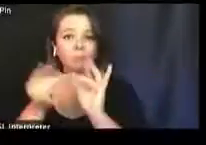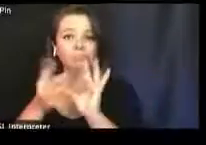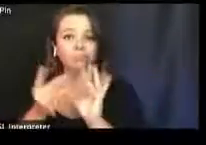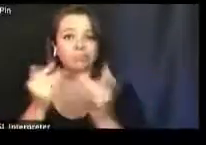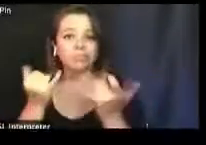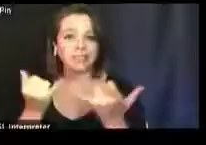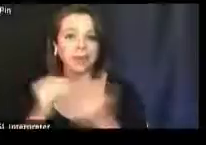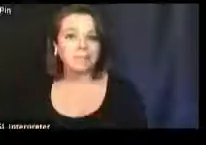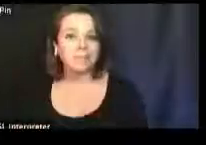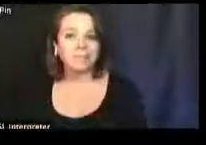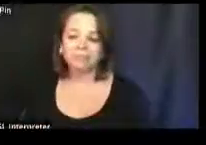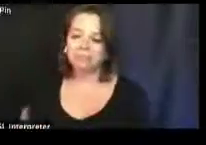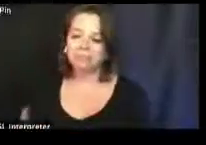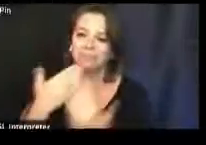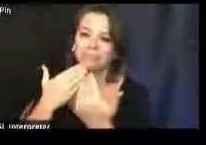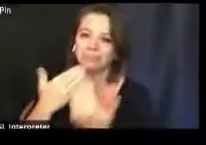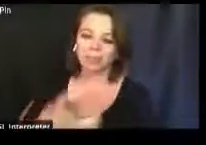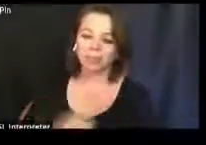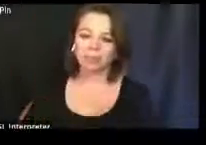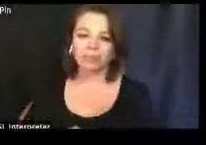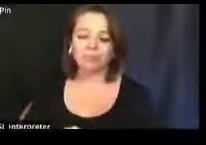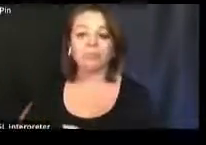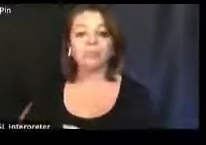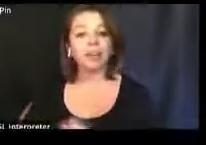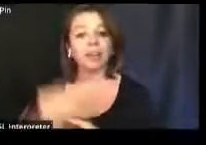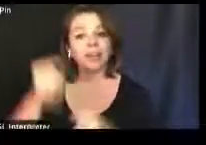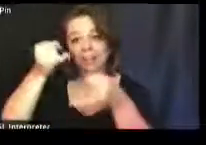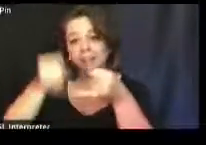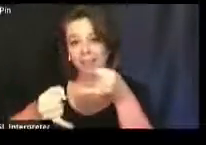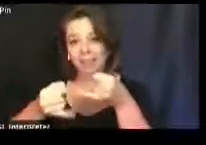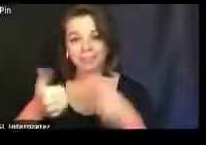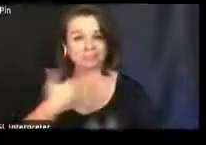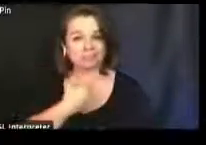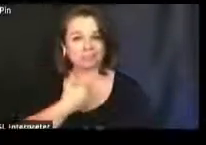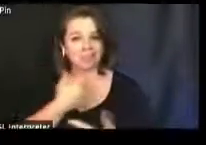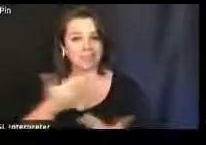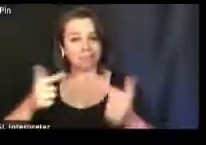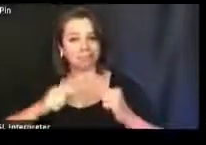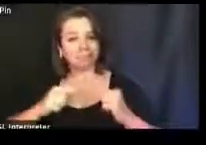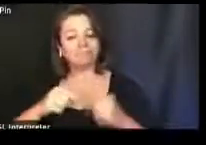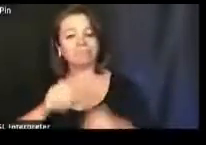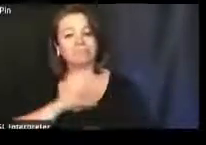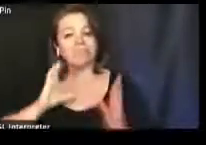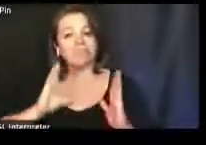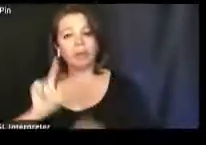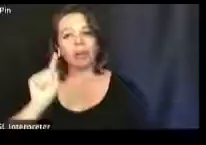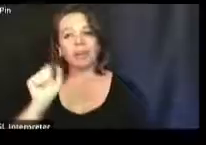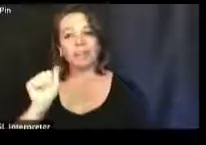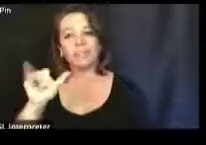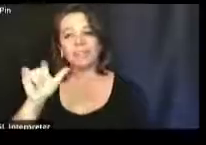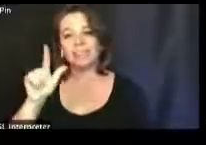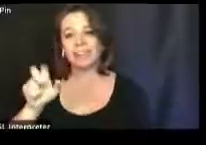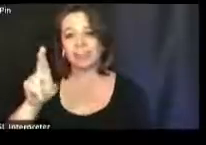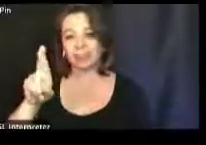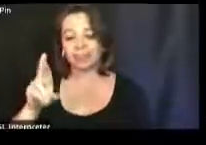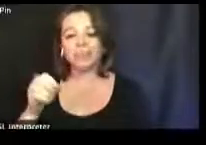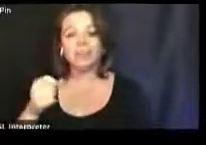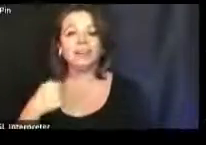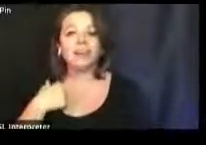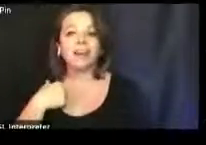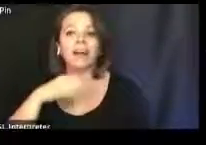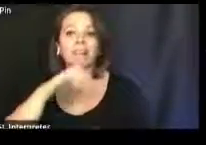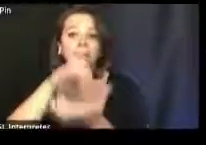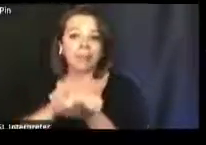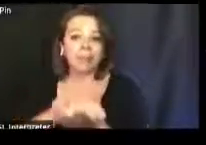Thank you, Commissioner Yee. And last is myself, Commissioner Derek Taylor. I am a married father